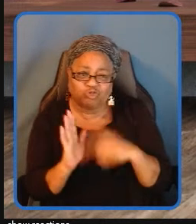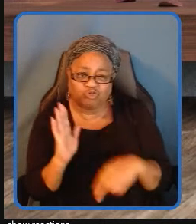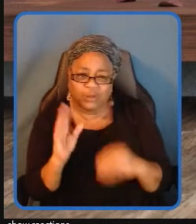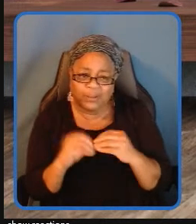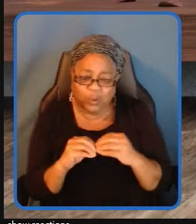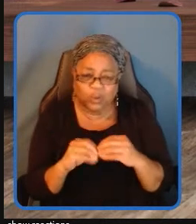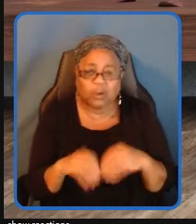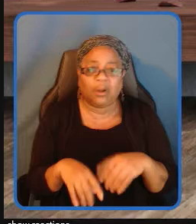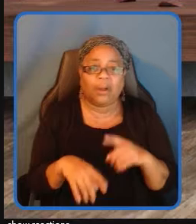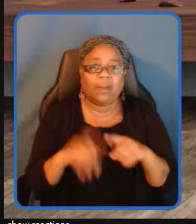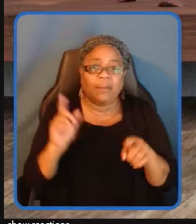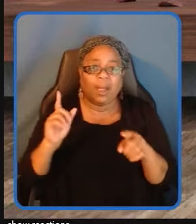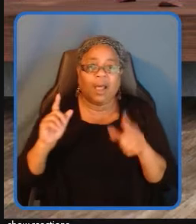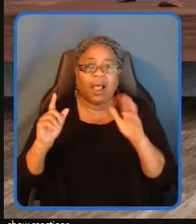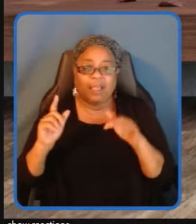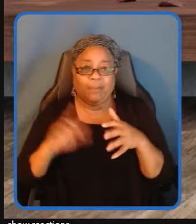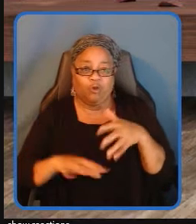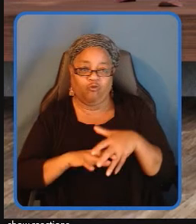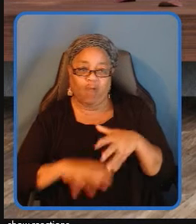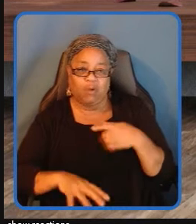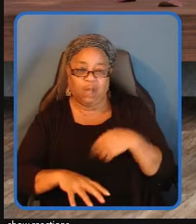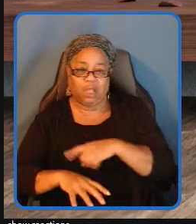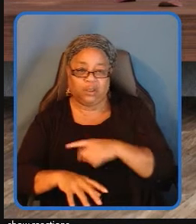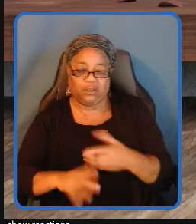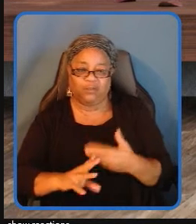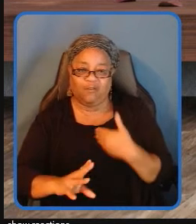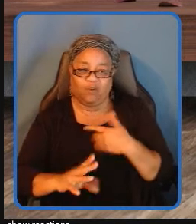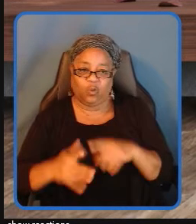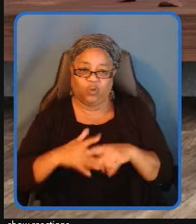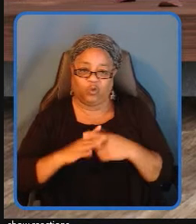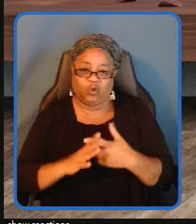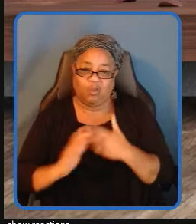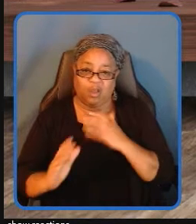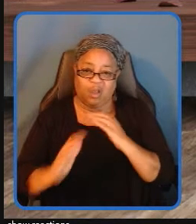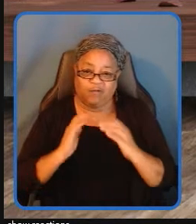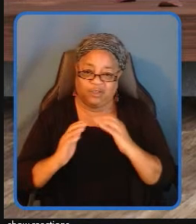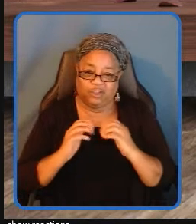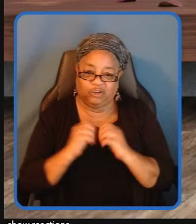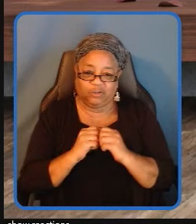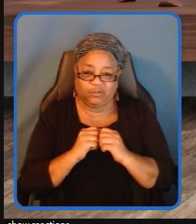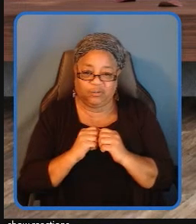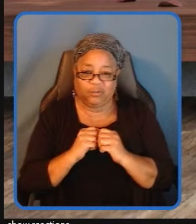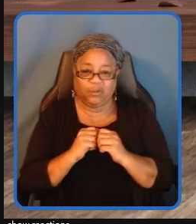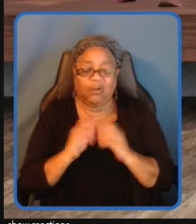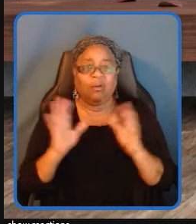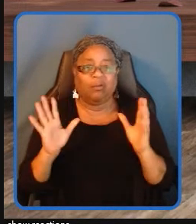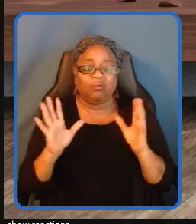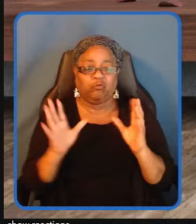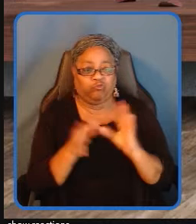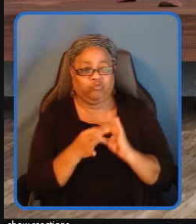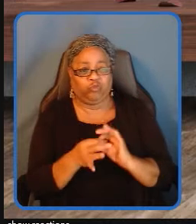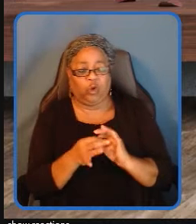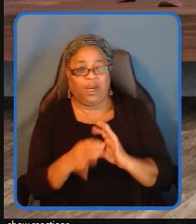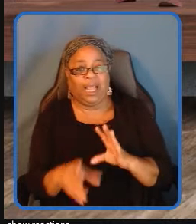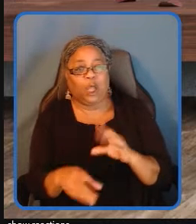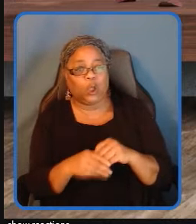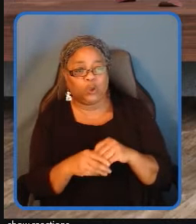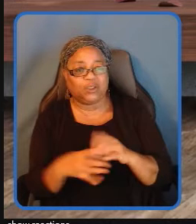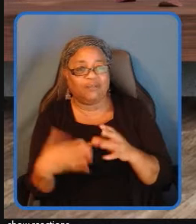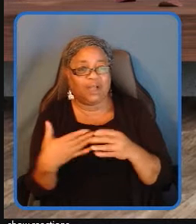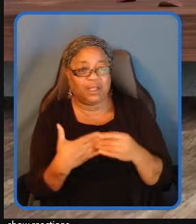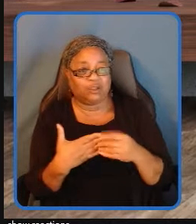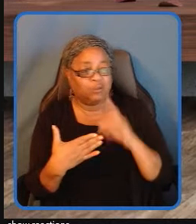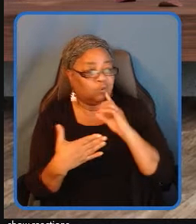let me ground us before we start the conversation on inclusive leadership. So to foster